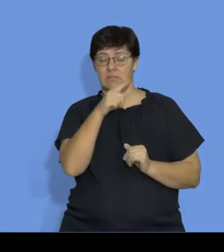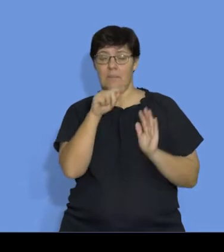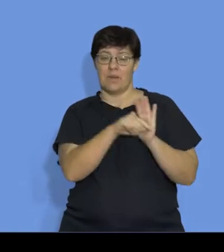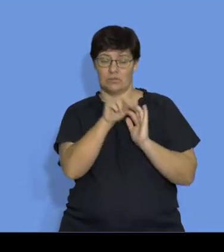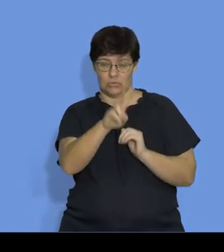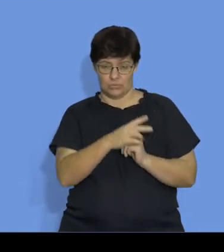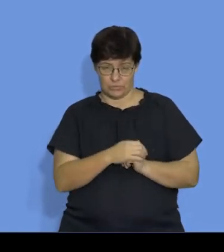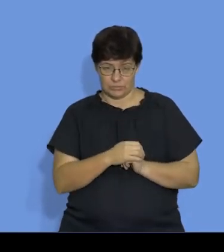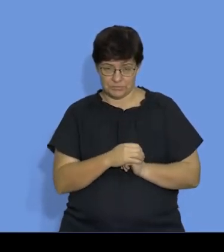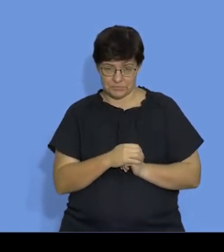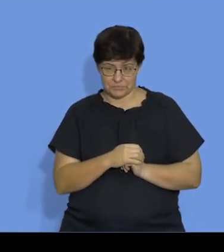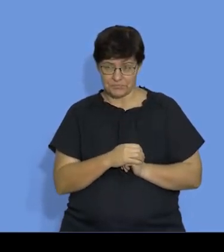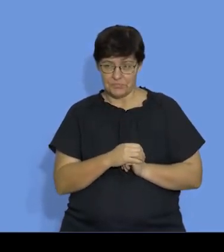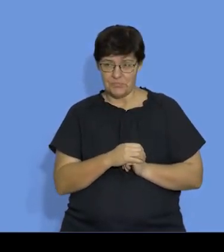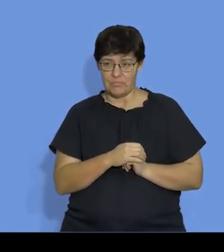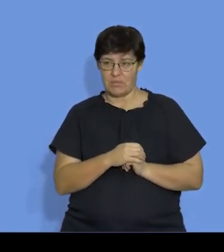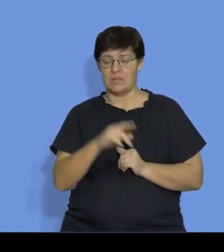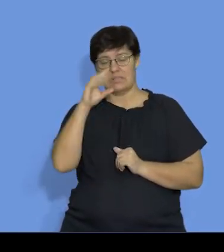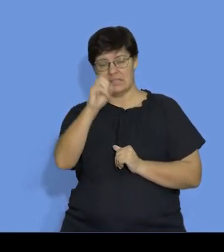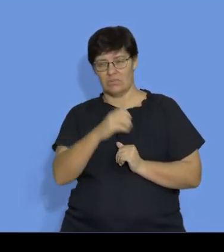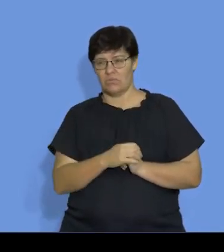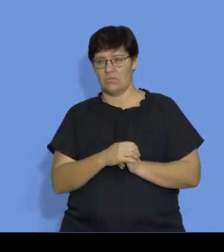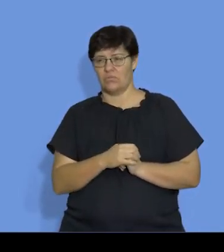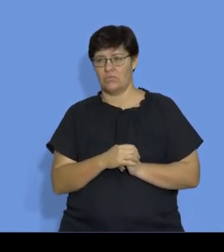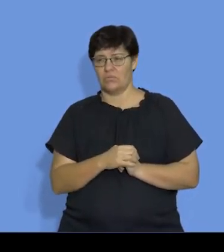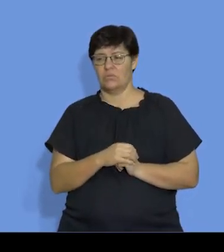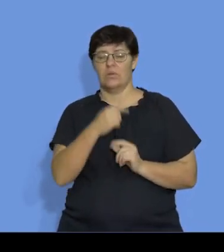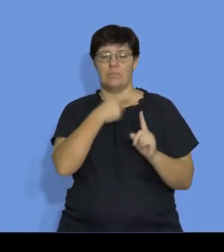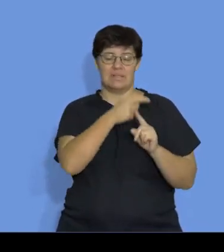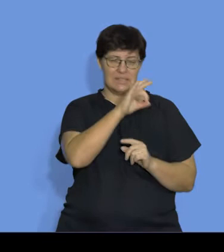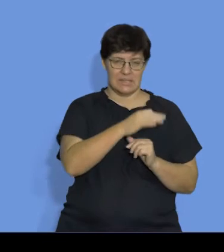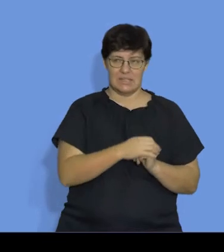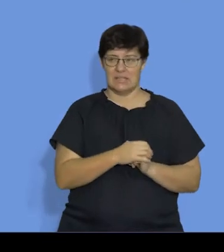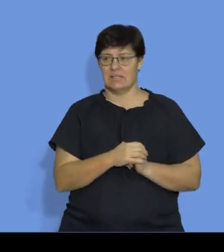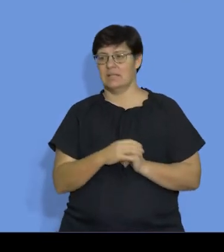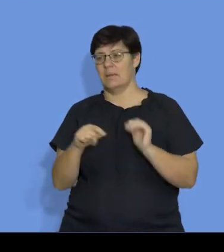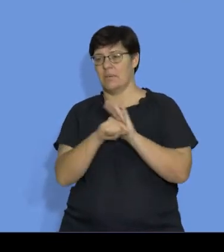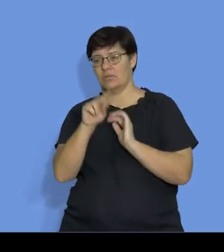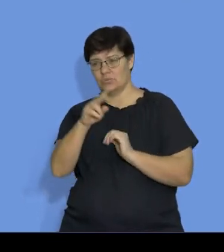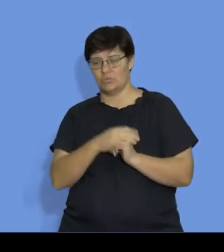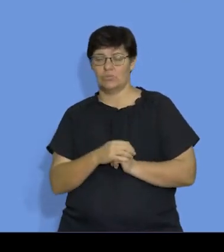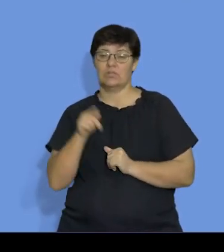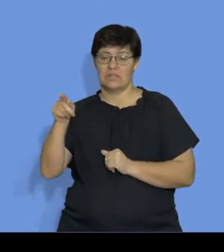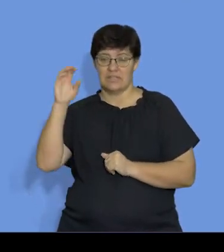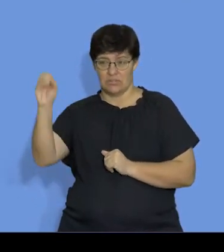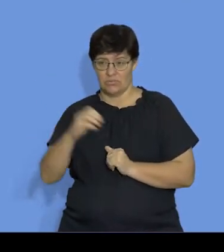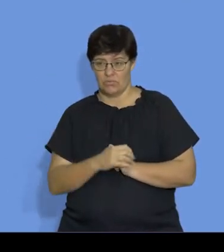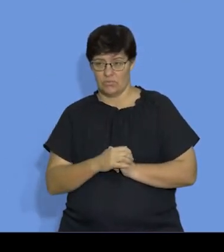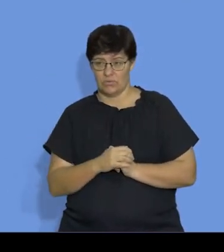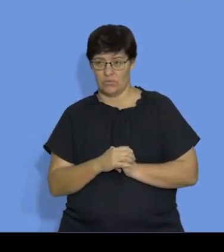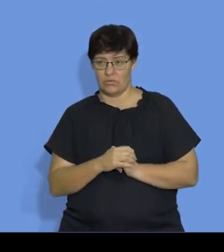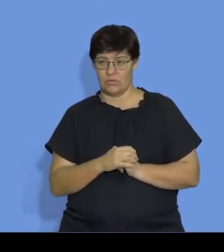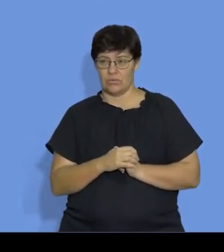in its combined form. This one is 0, +3, -2, that is 0. So